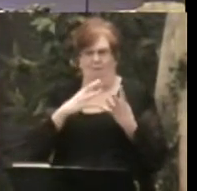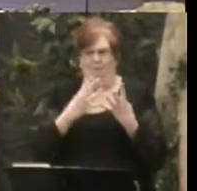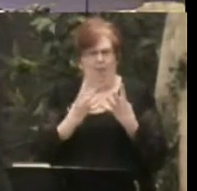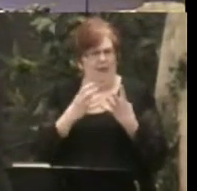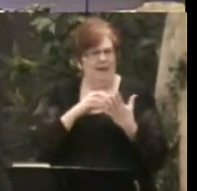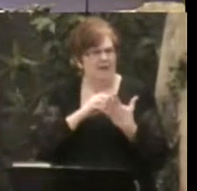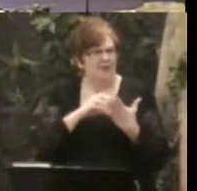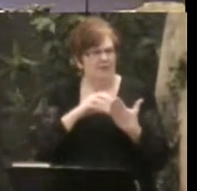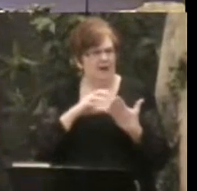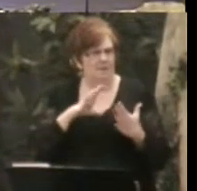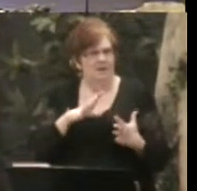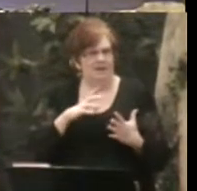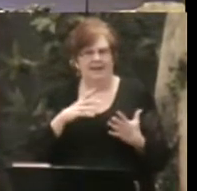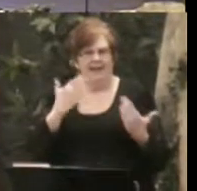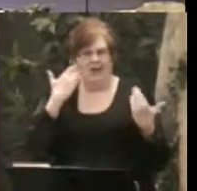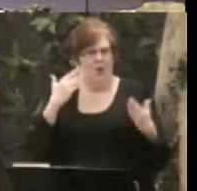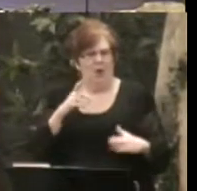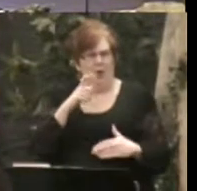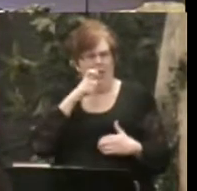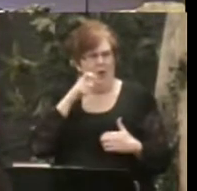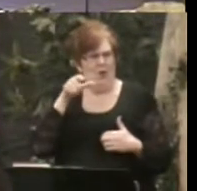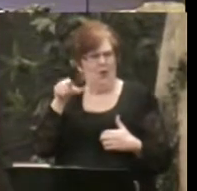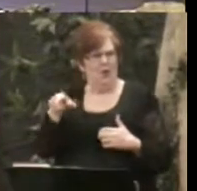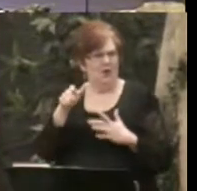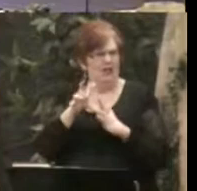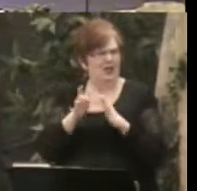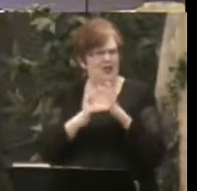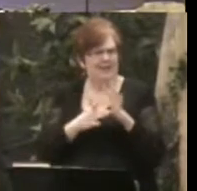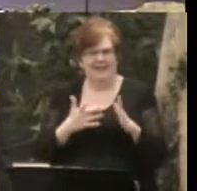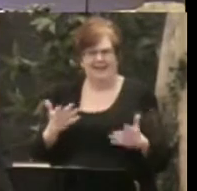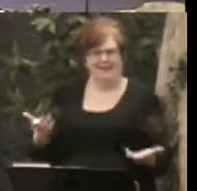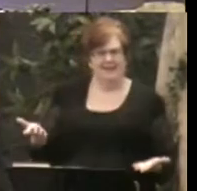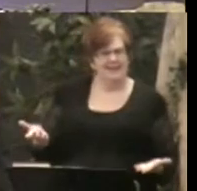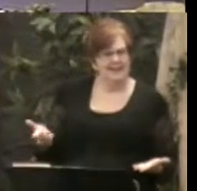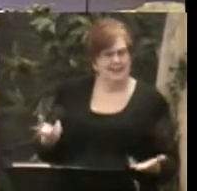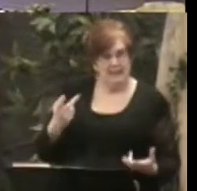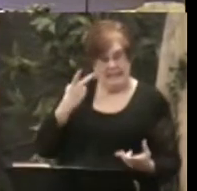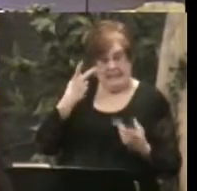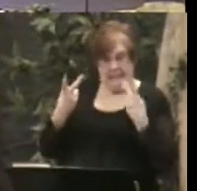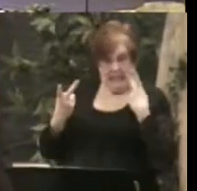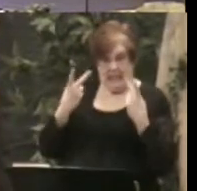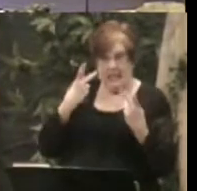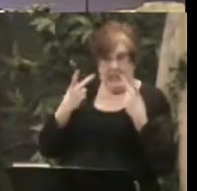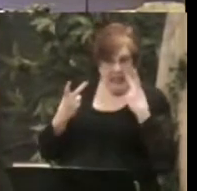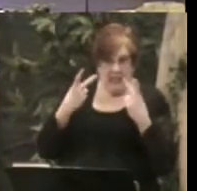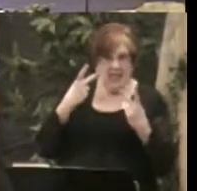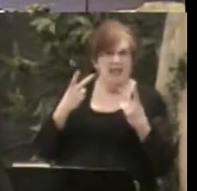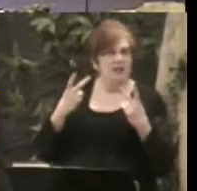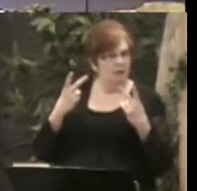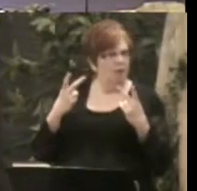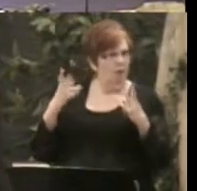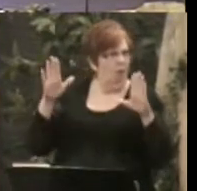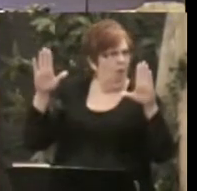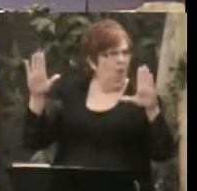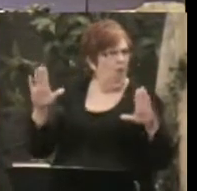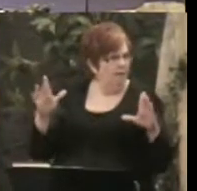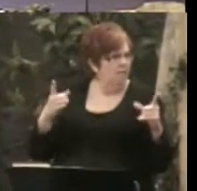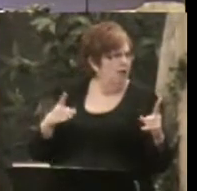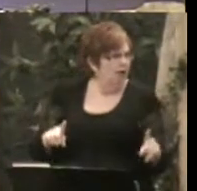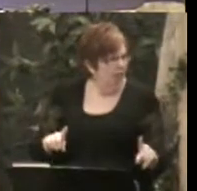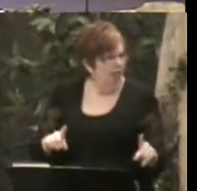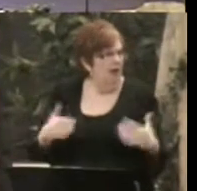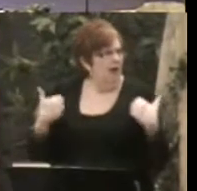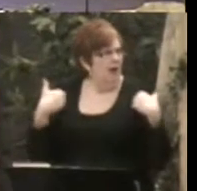disciples don't know Jesus all that well. They have seen him perform some miracles, heal